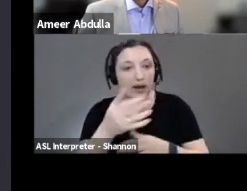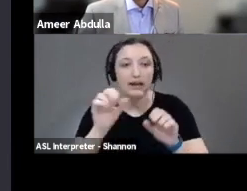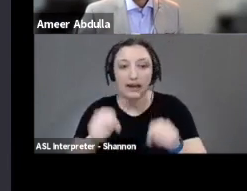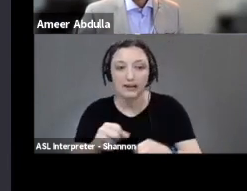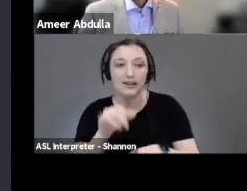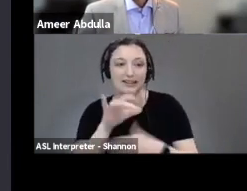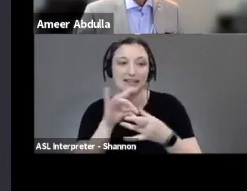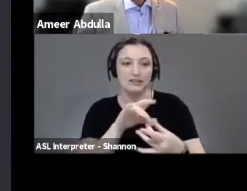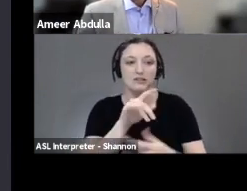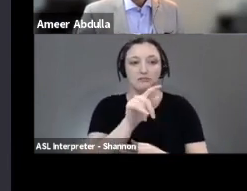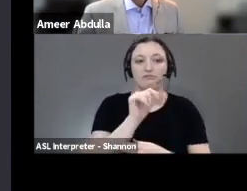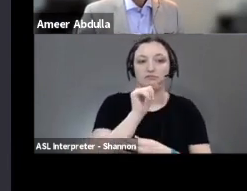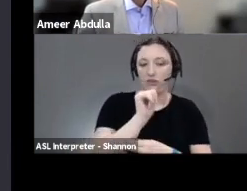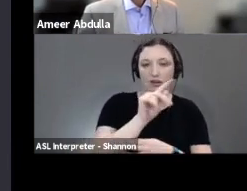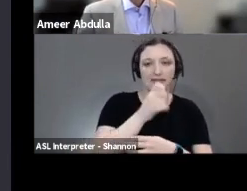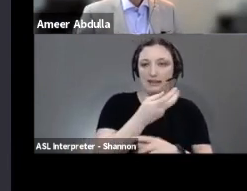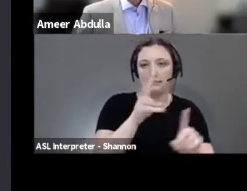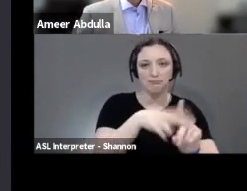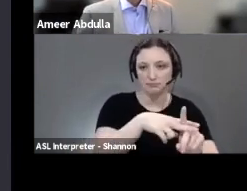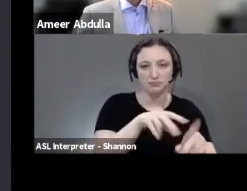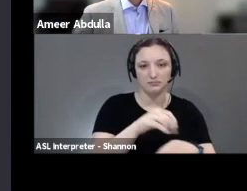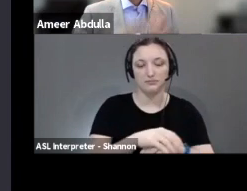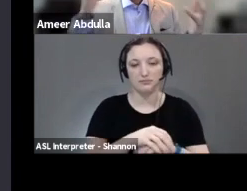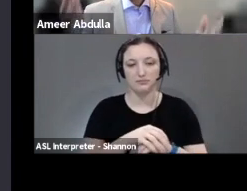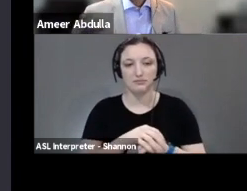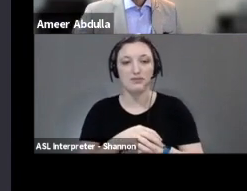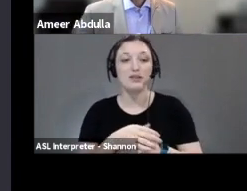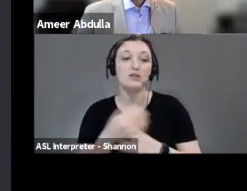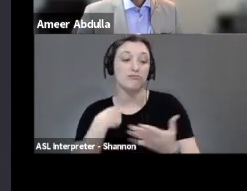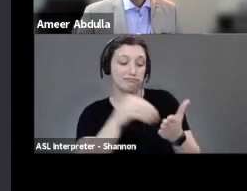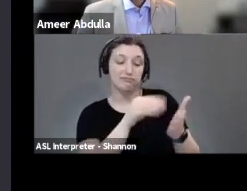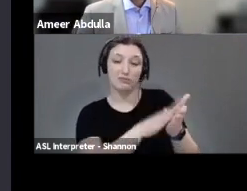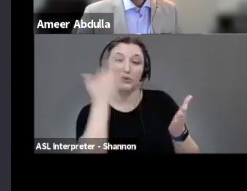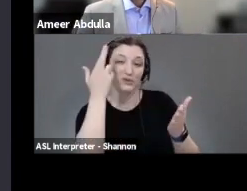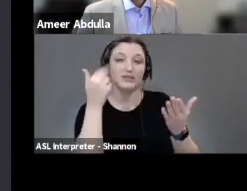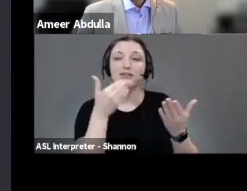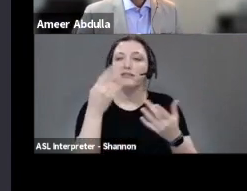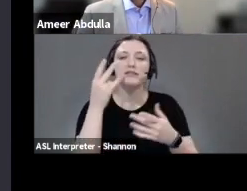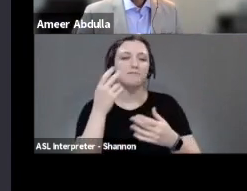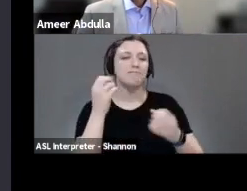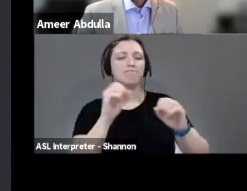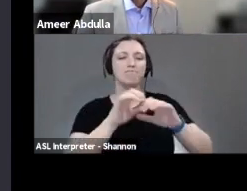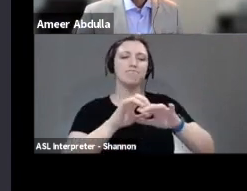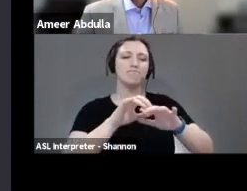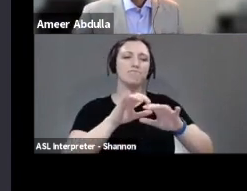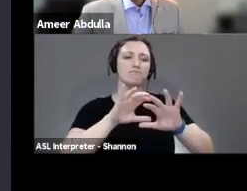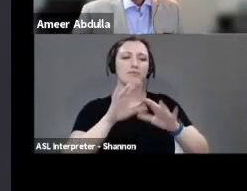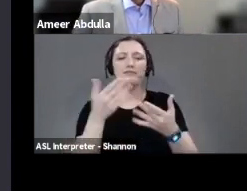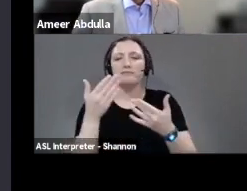certain circumstances. So I put that on there because it's often good to round out your total compensation plan.